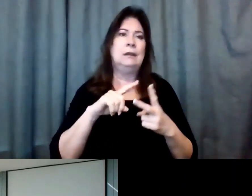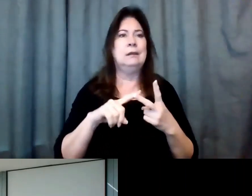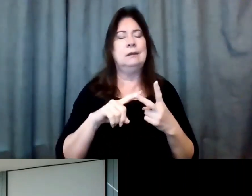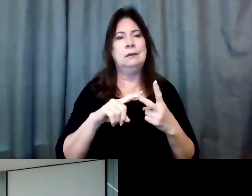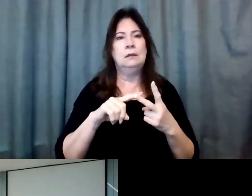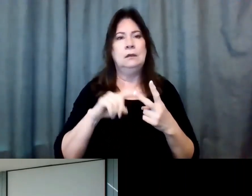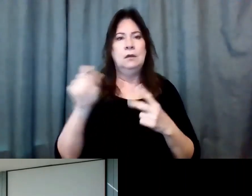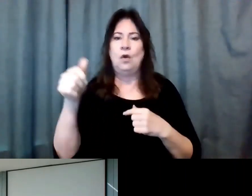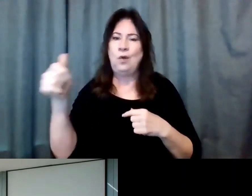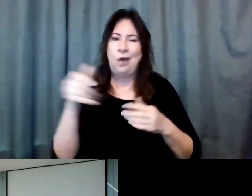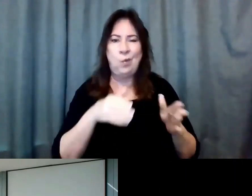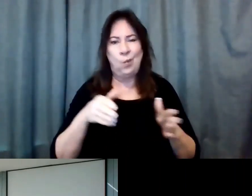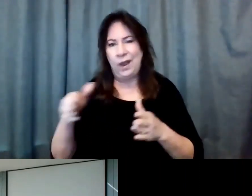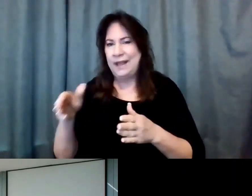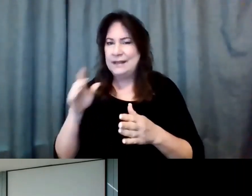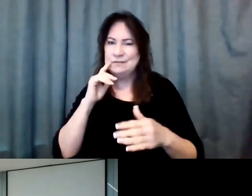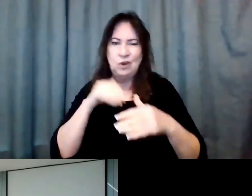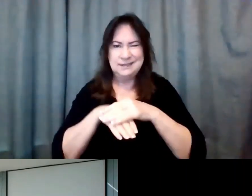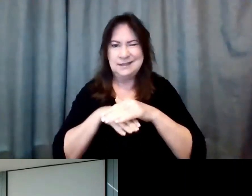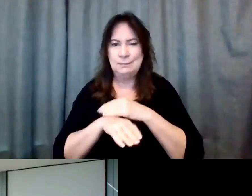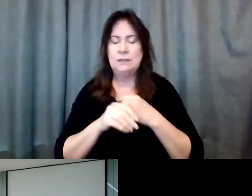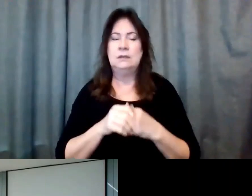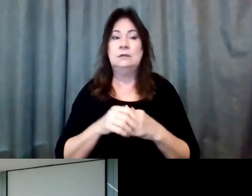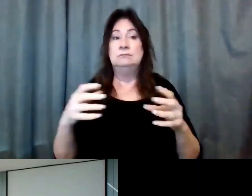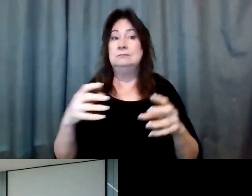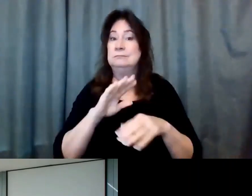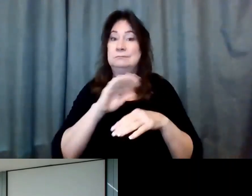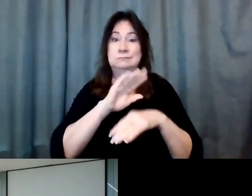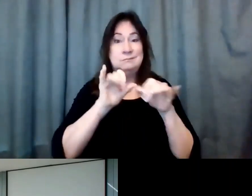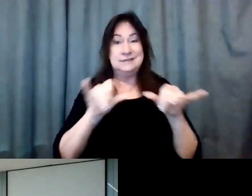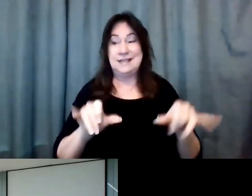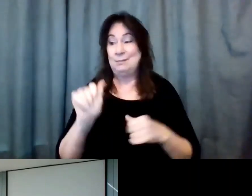other modalities. As with all AERA events,